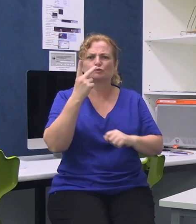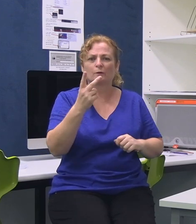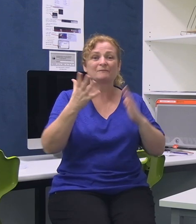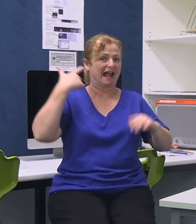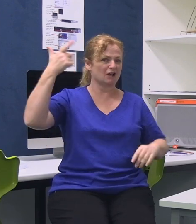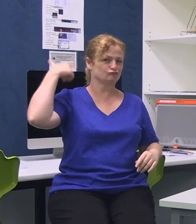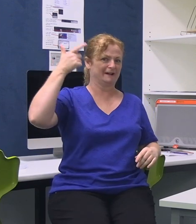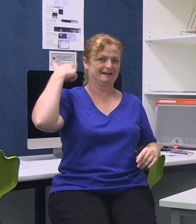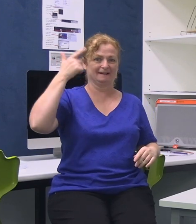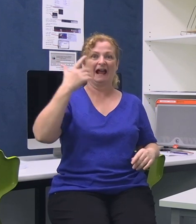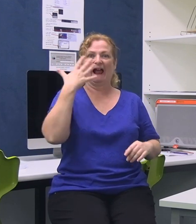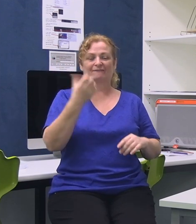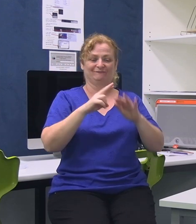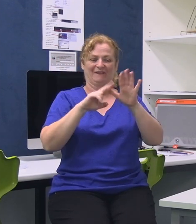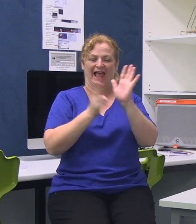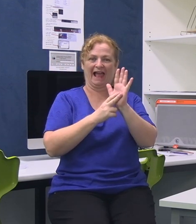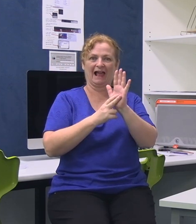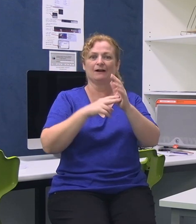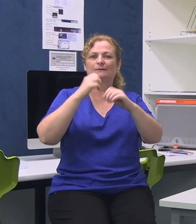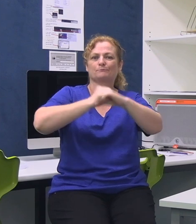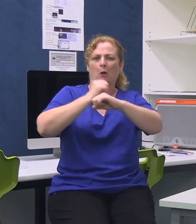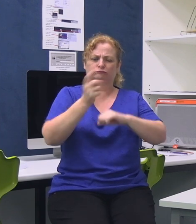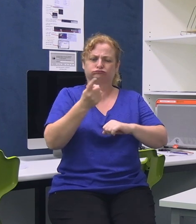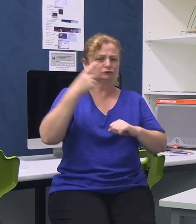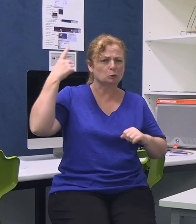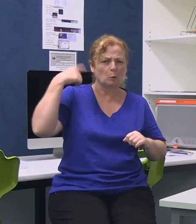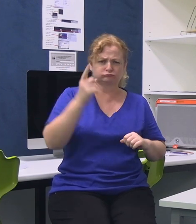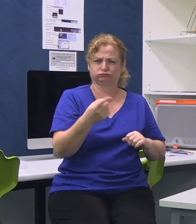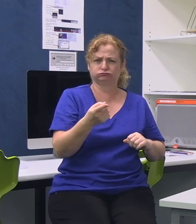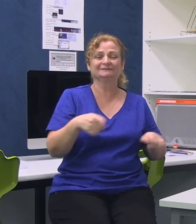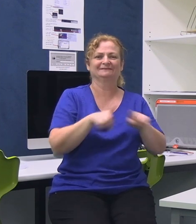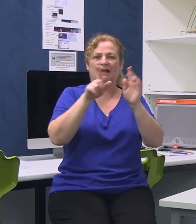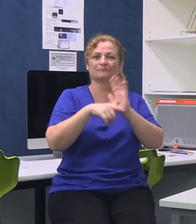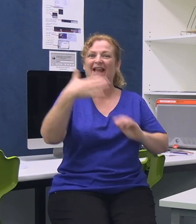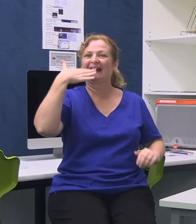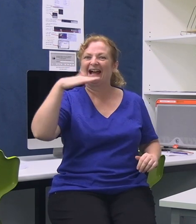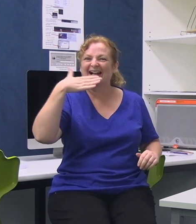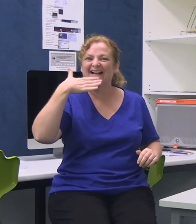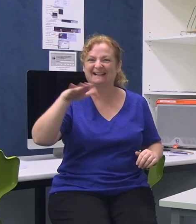example, has a fan motor with motion, but it's also got a heater. See what you can find,